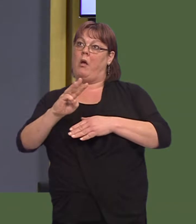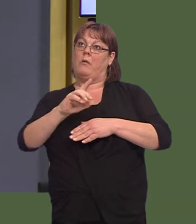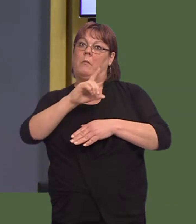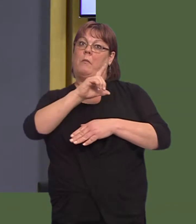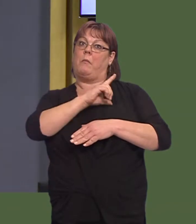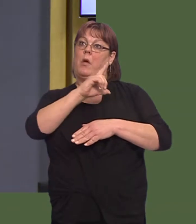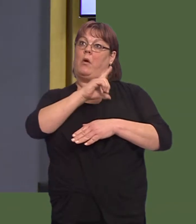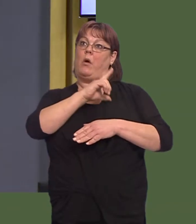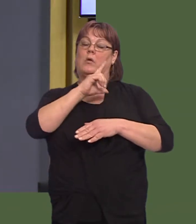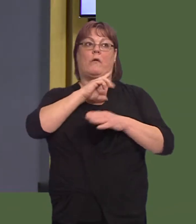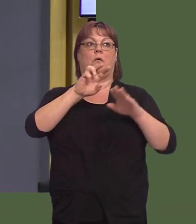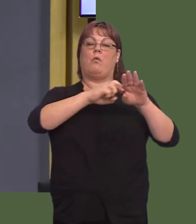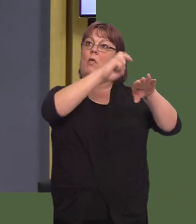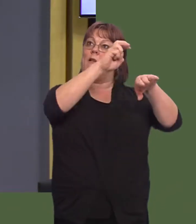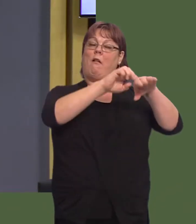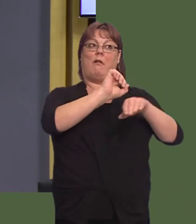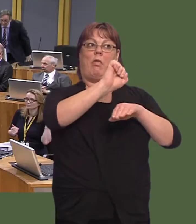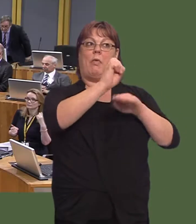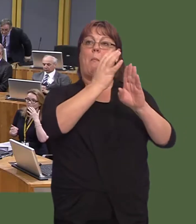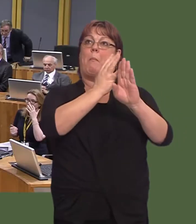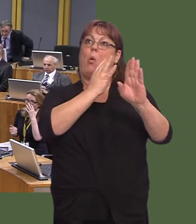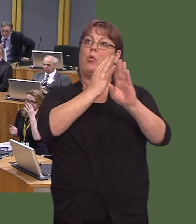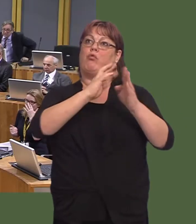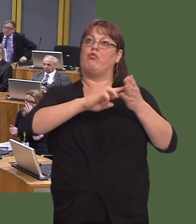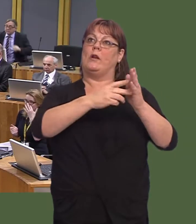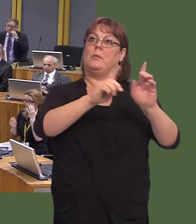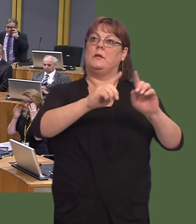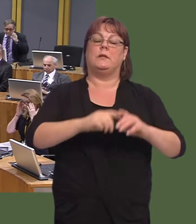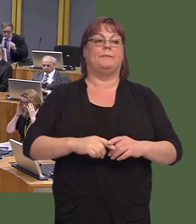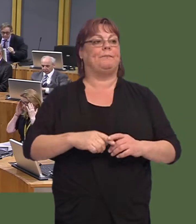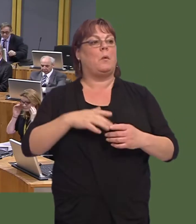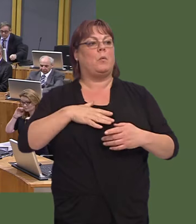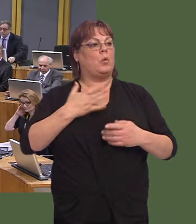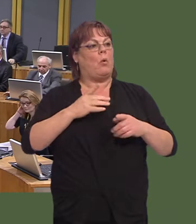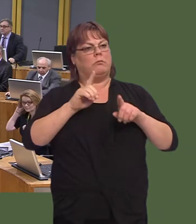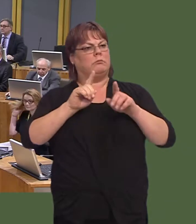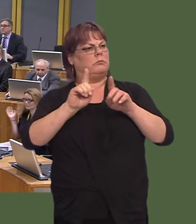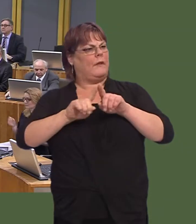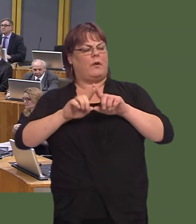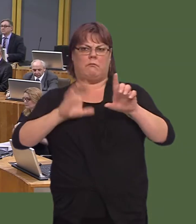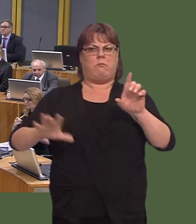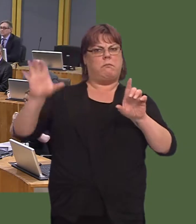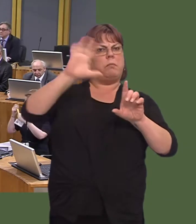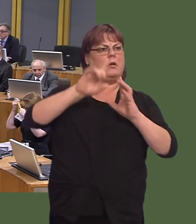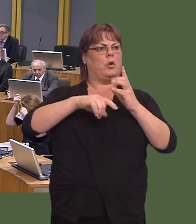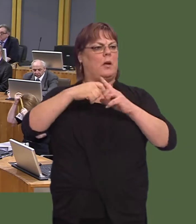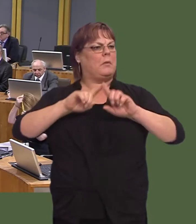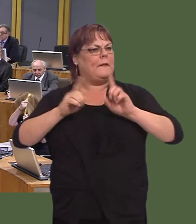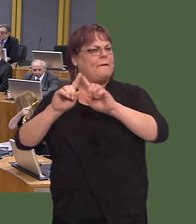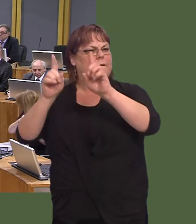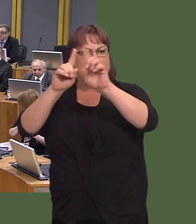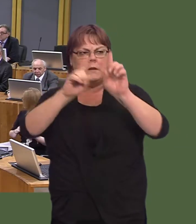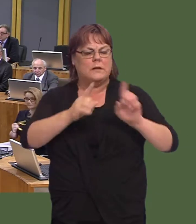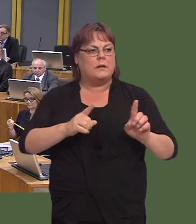of bespoke border arrangements for Northern Ireland? Well, we can't allow different parts of the UK to be more favourably treated than others. If one part of the UK